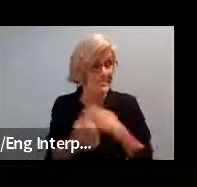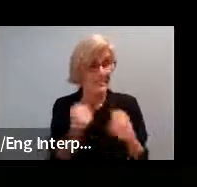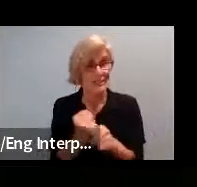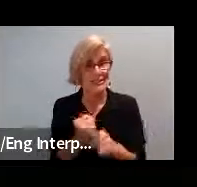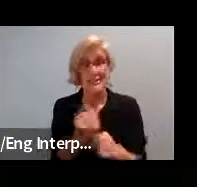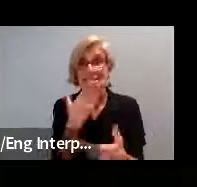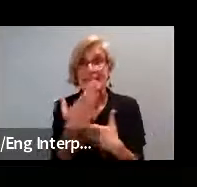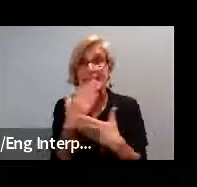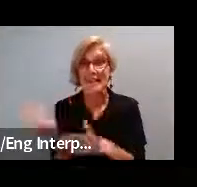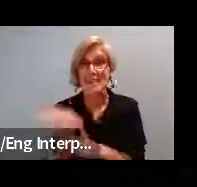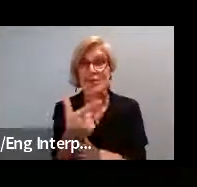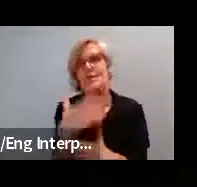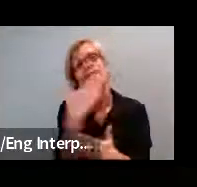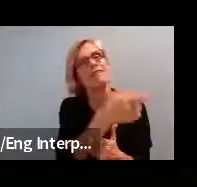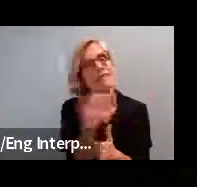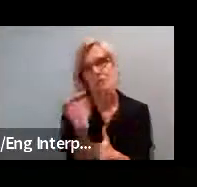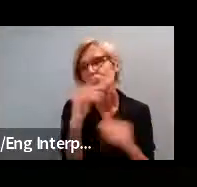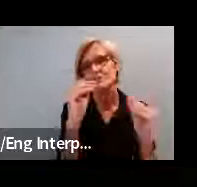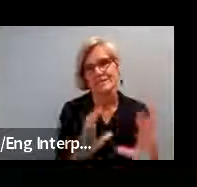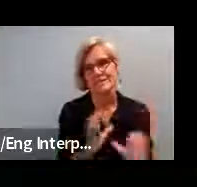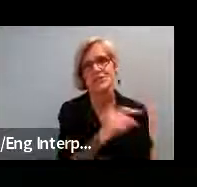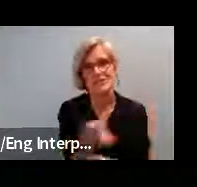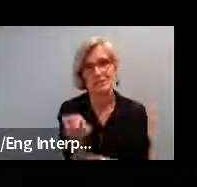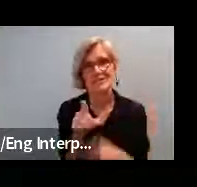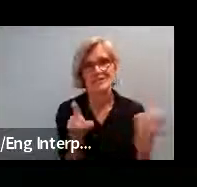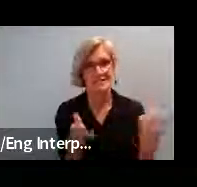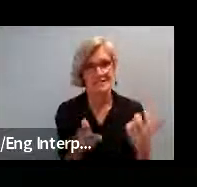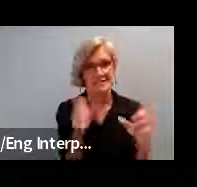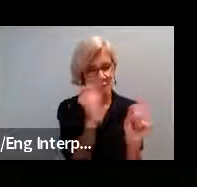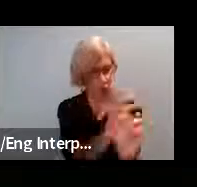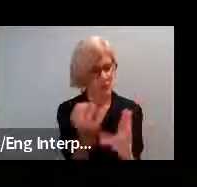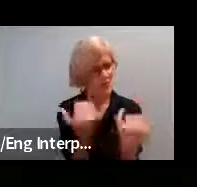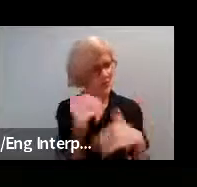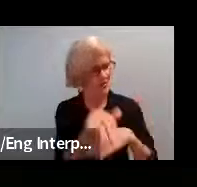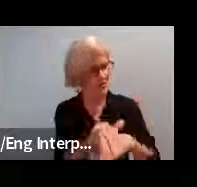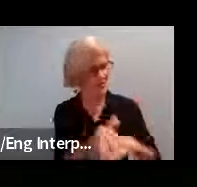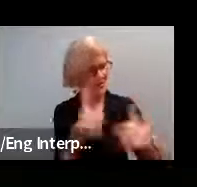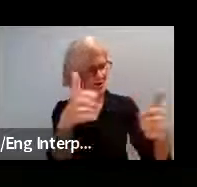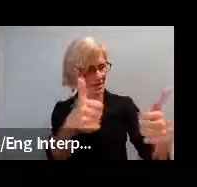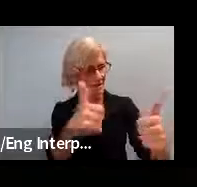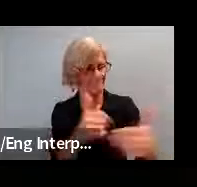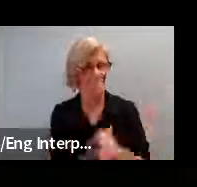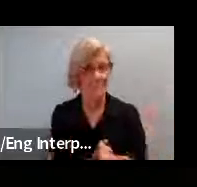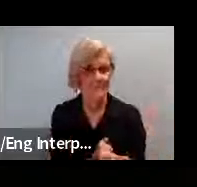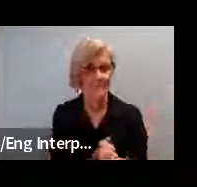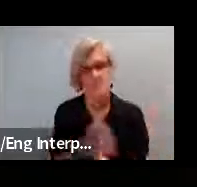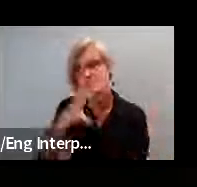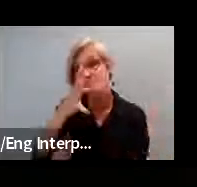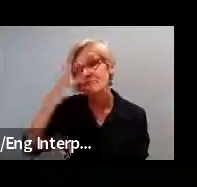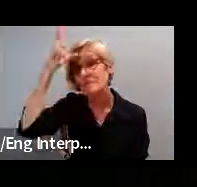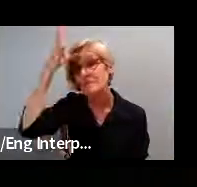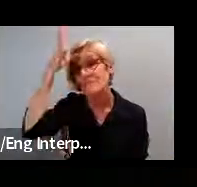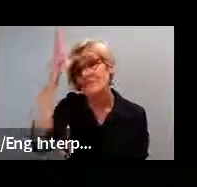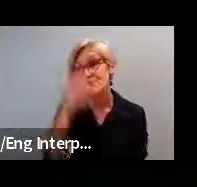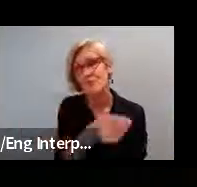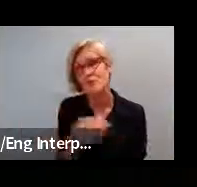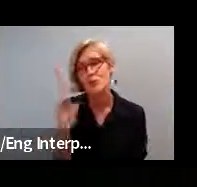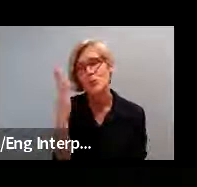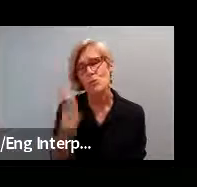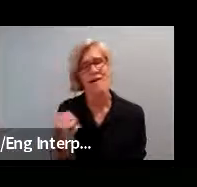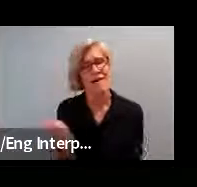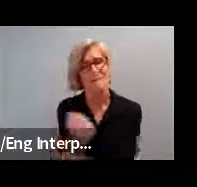Thank you all. And thank you, teachers, for your preparation for tonight. Parents, you are going to